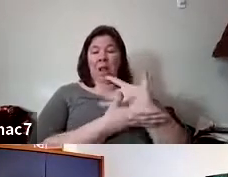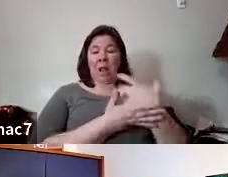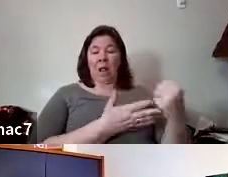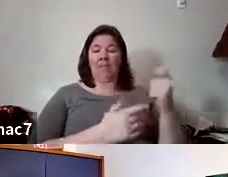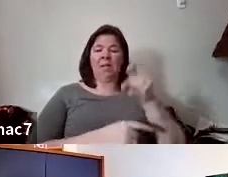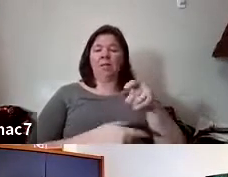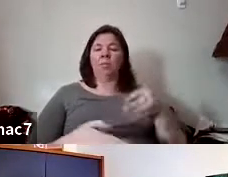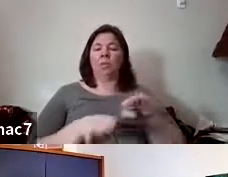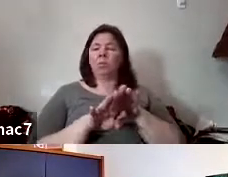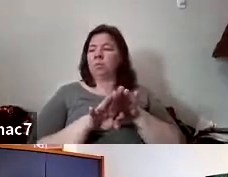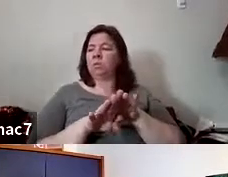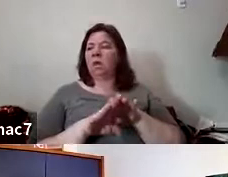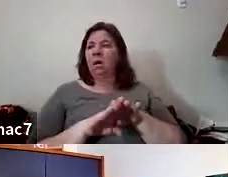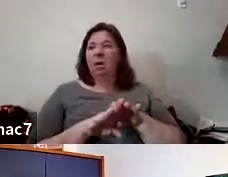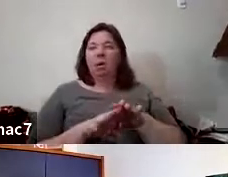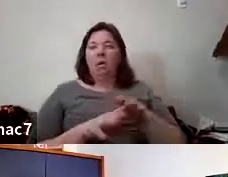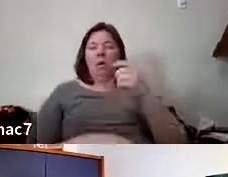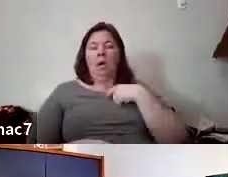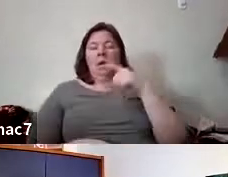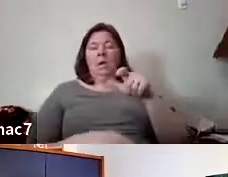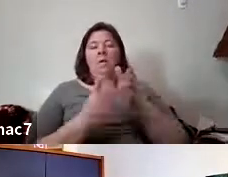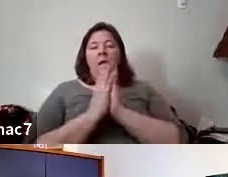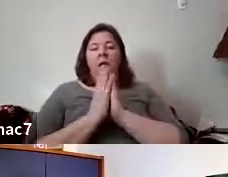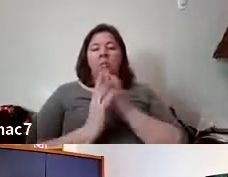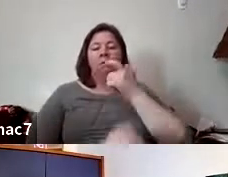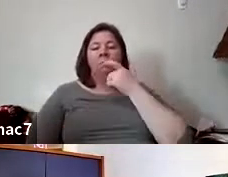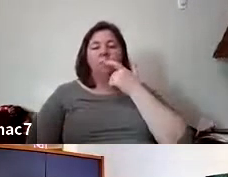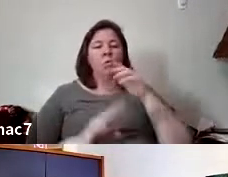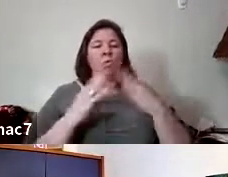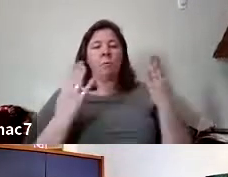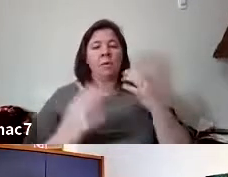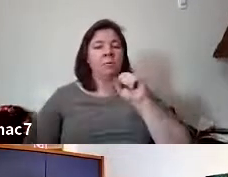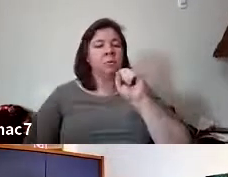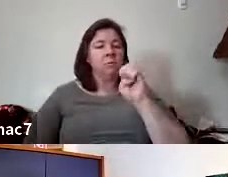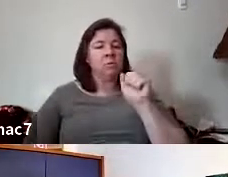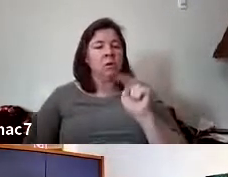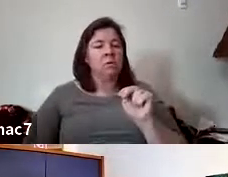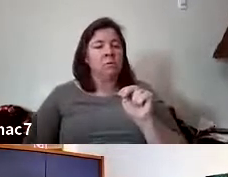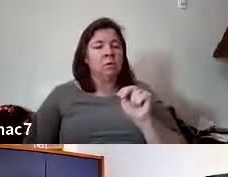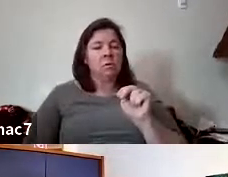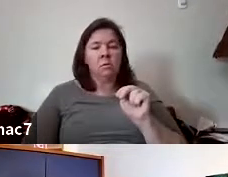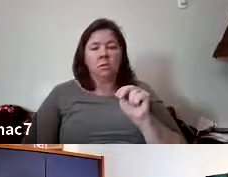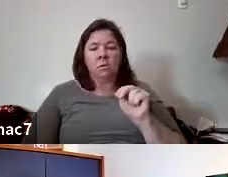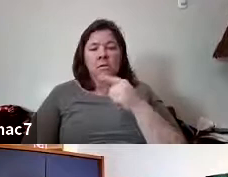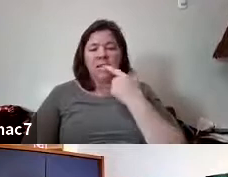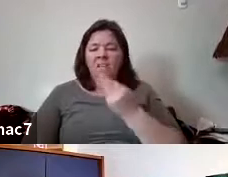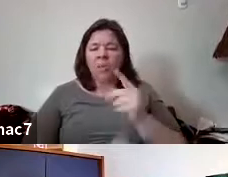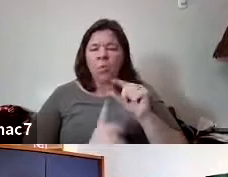wrap up. Sean, I have asked to unmute you if you can say a few words quickly.